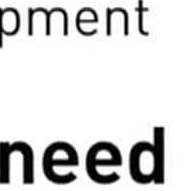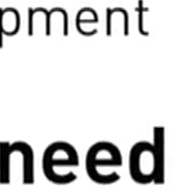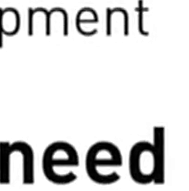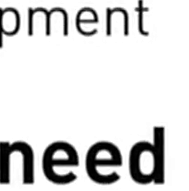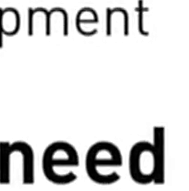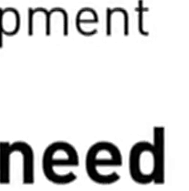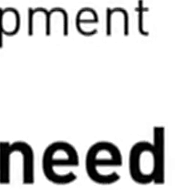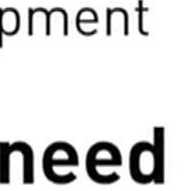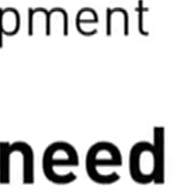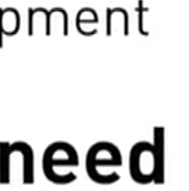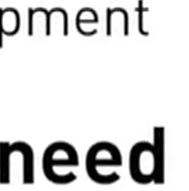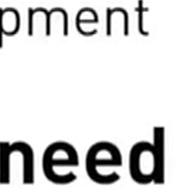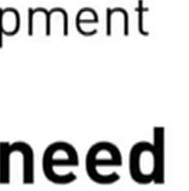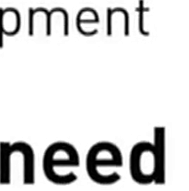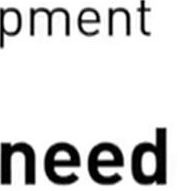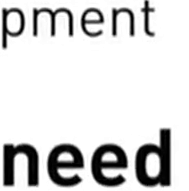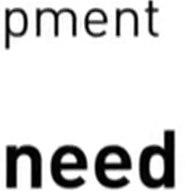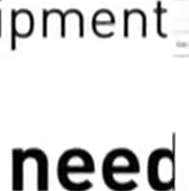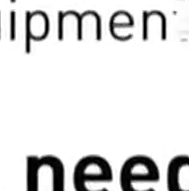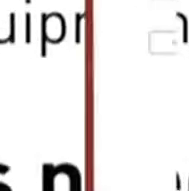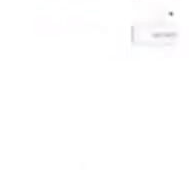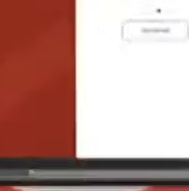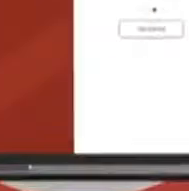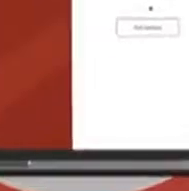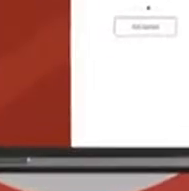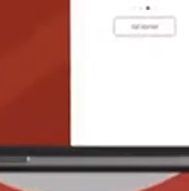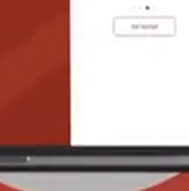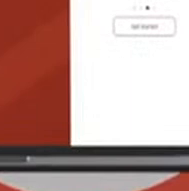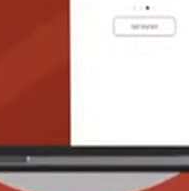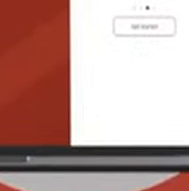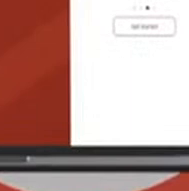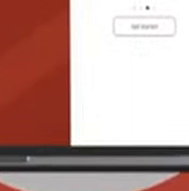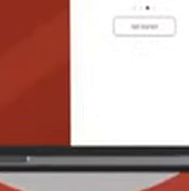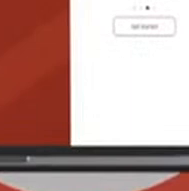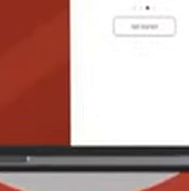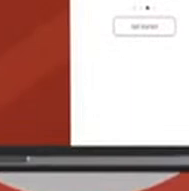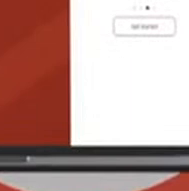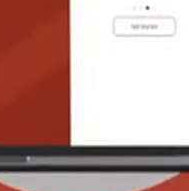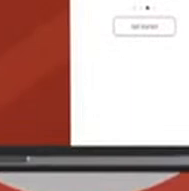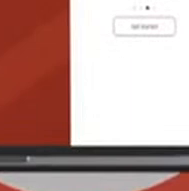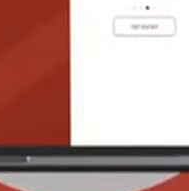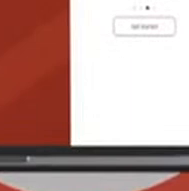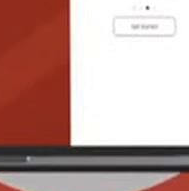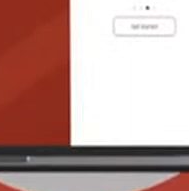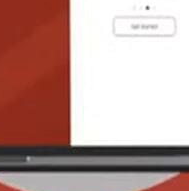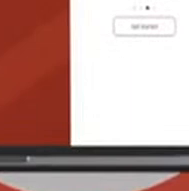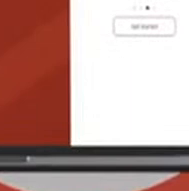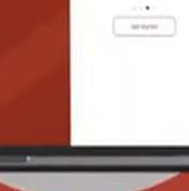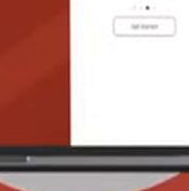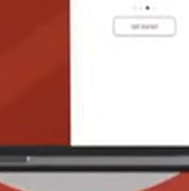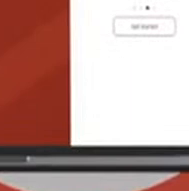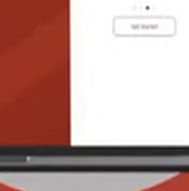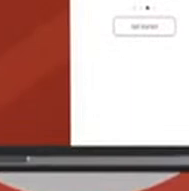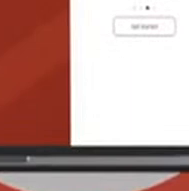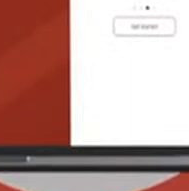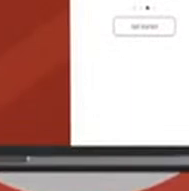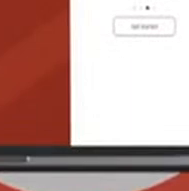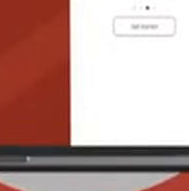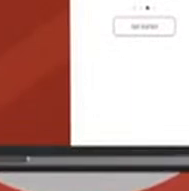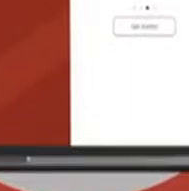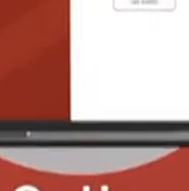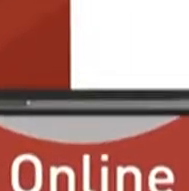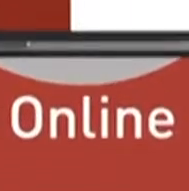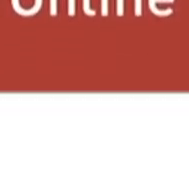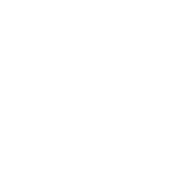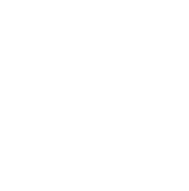office furniture, equipment, or any other business need, simply log on to Equity mobile app or Equity online and start